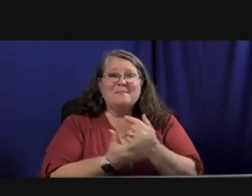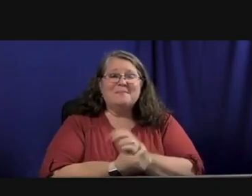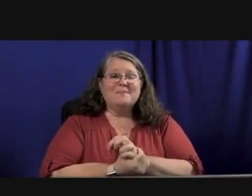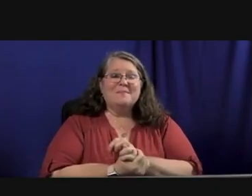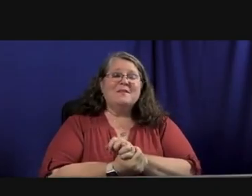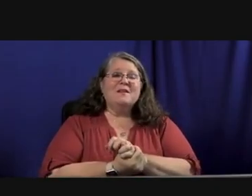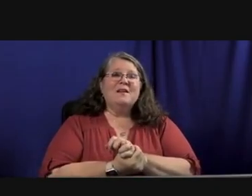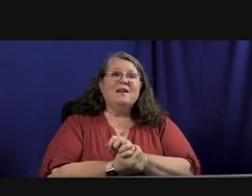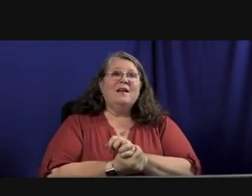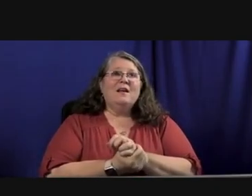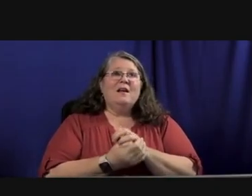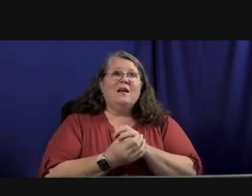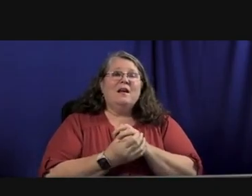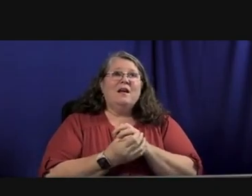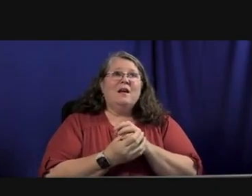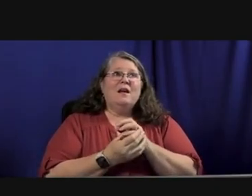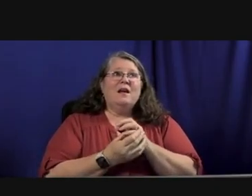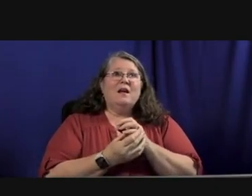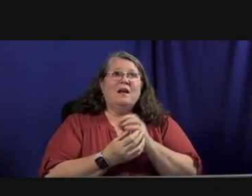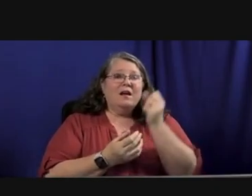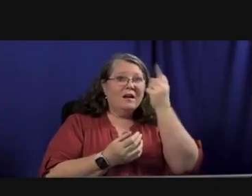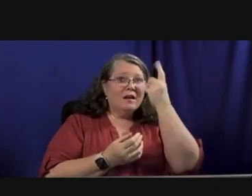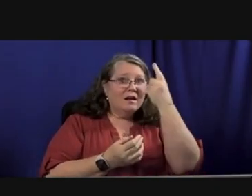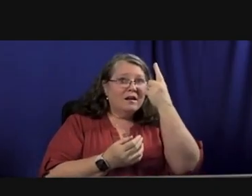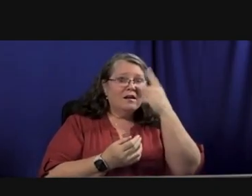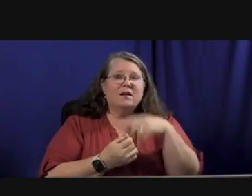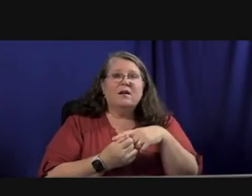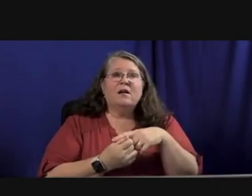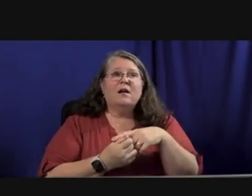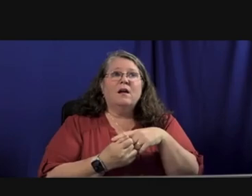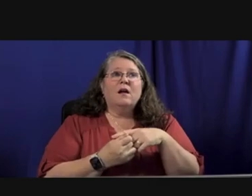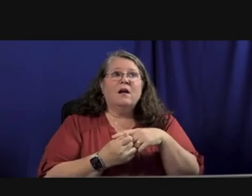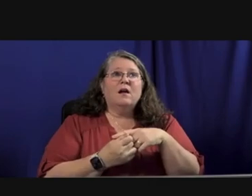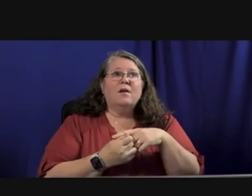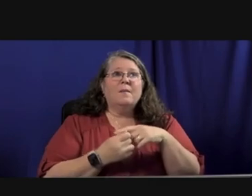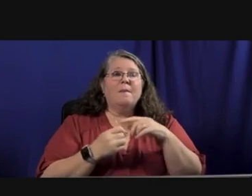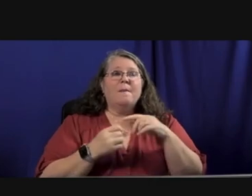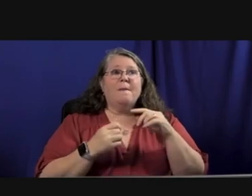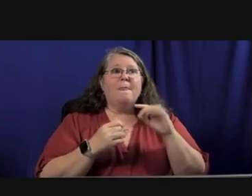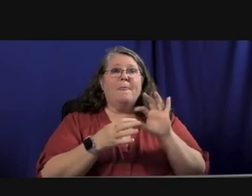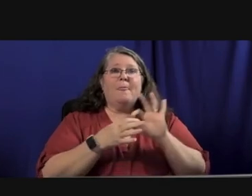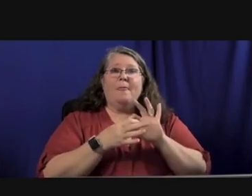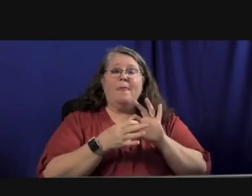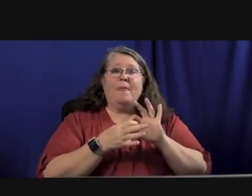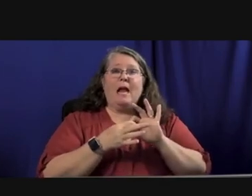becomes a square. It's a four-way relationship. So